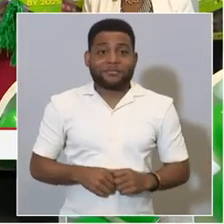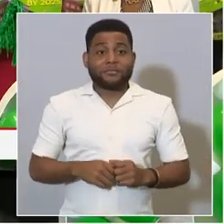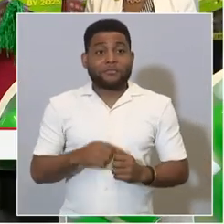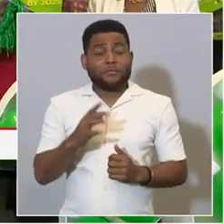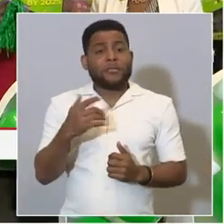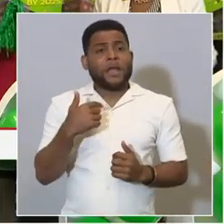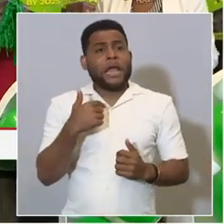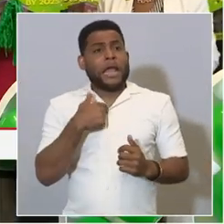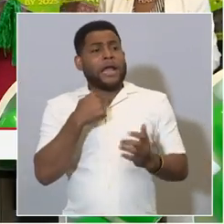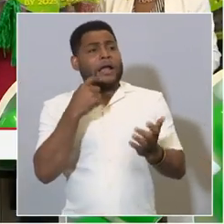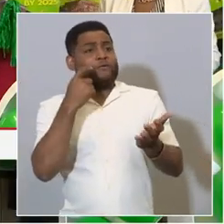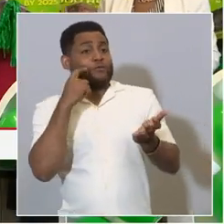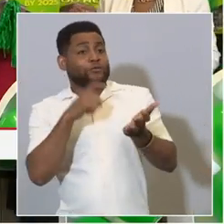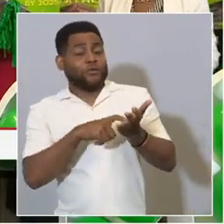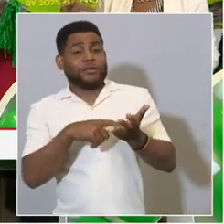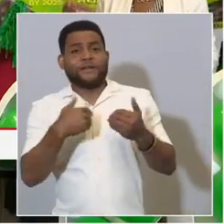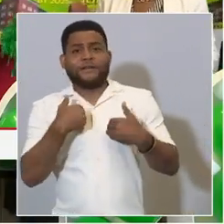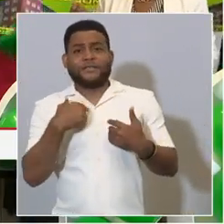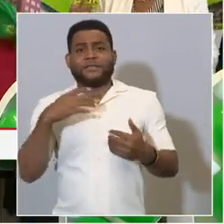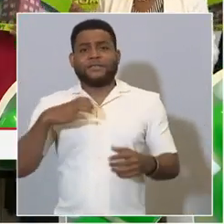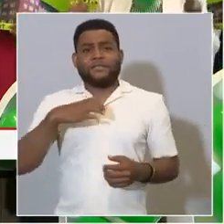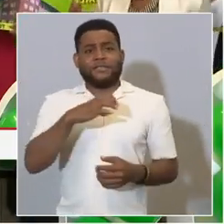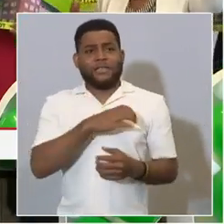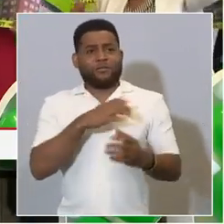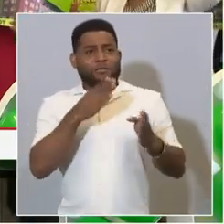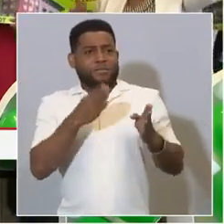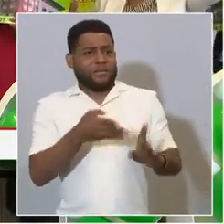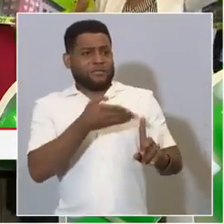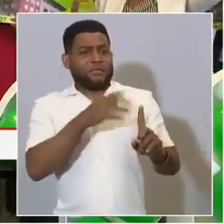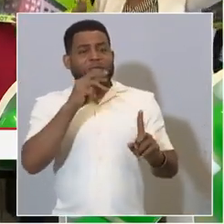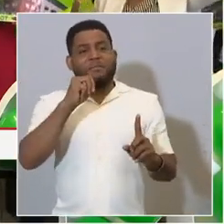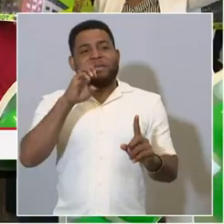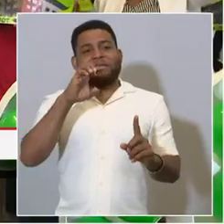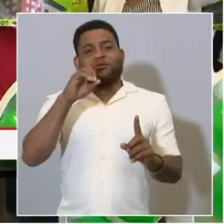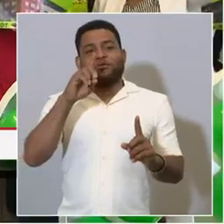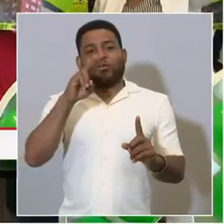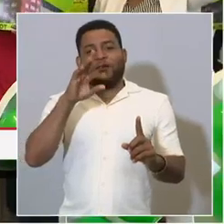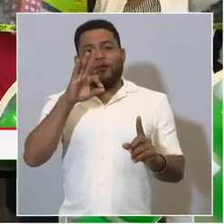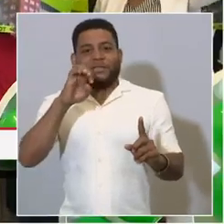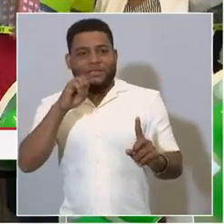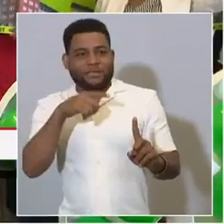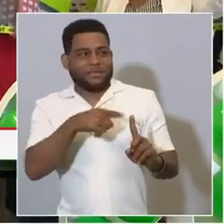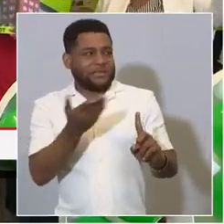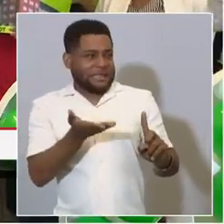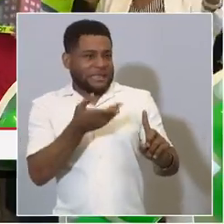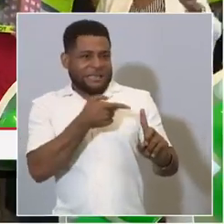member Kenya McDuffie. Please give Kenya McDuffie a big round of applause.